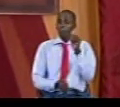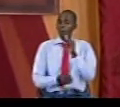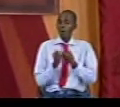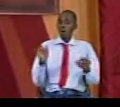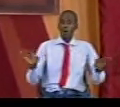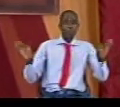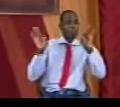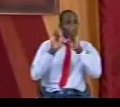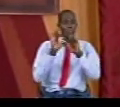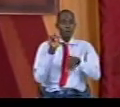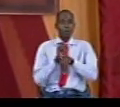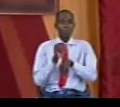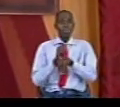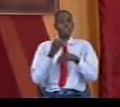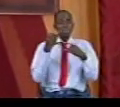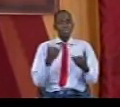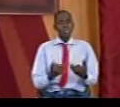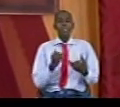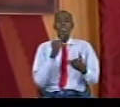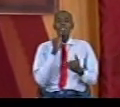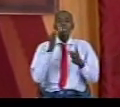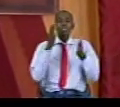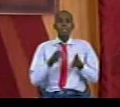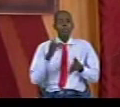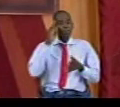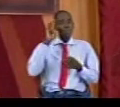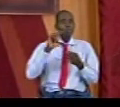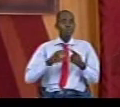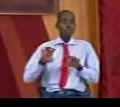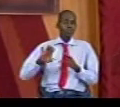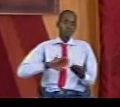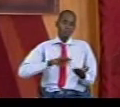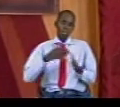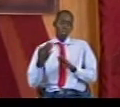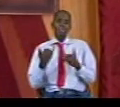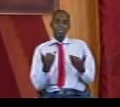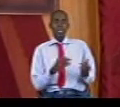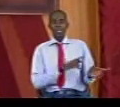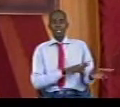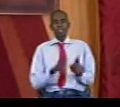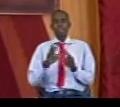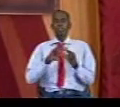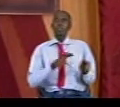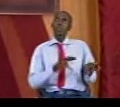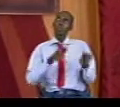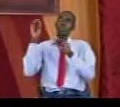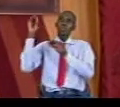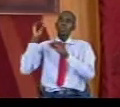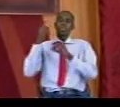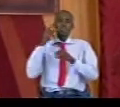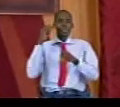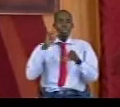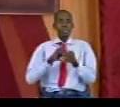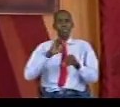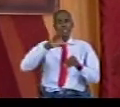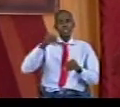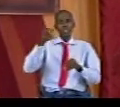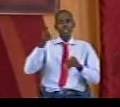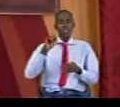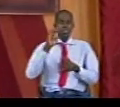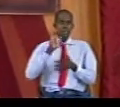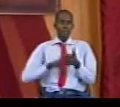was for him to die on the cross, he was now ready to go. Come back to John chapter 17.